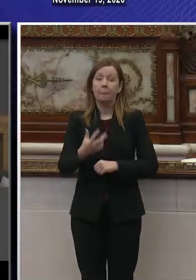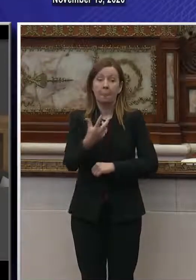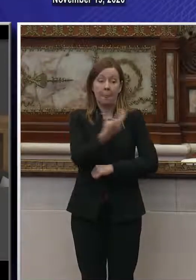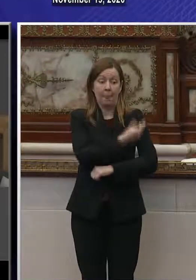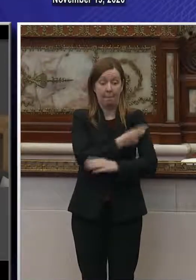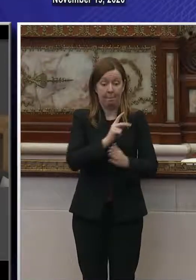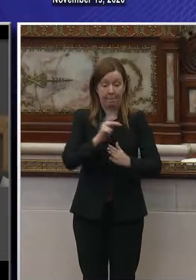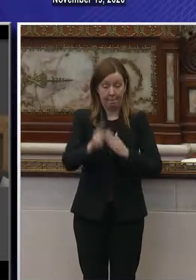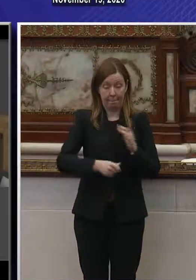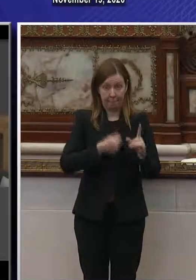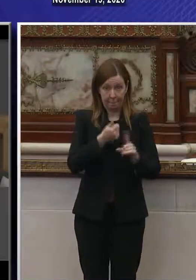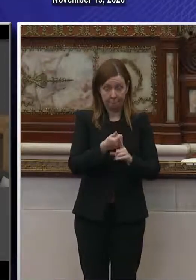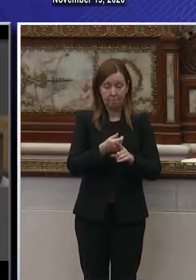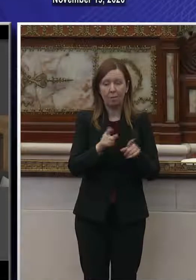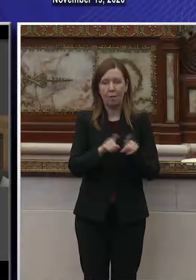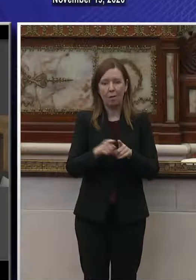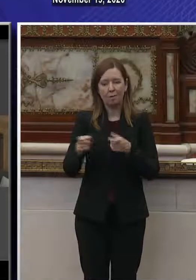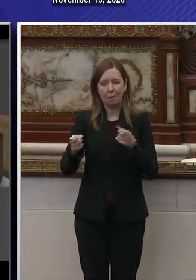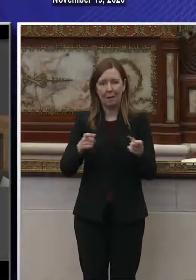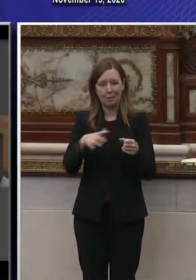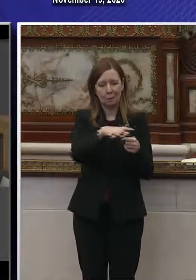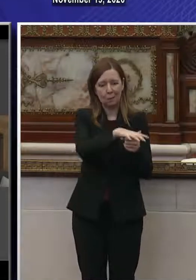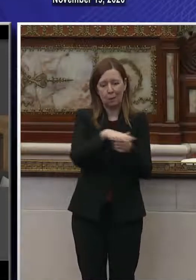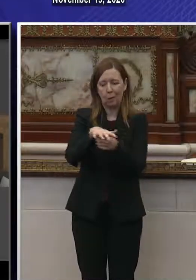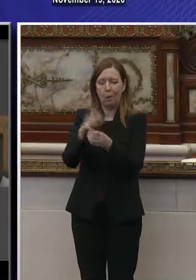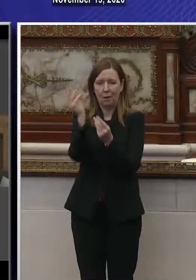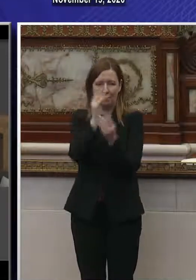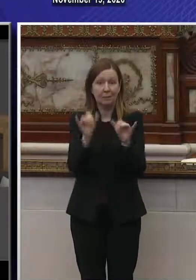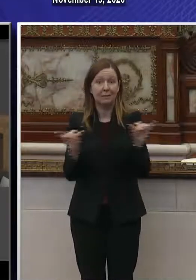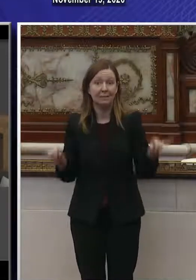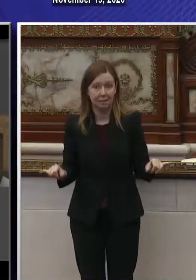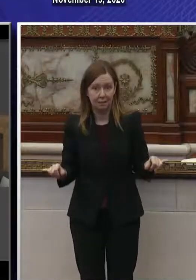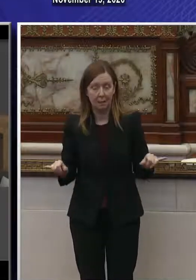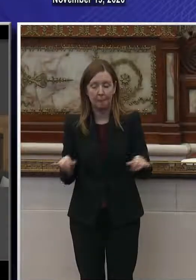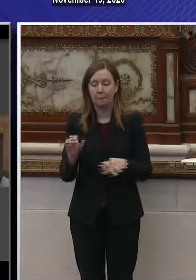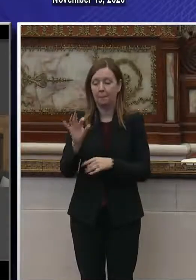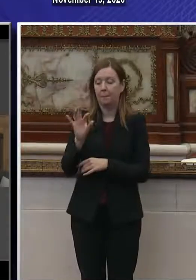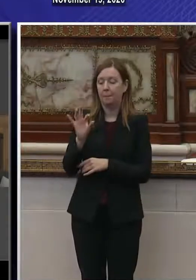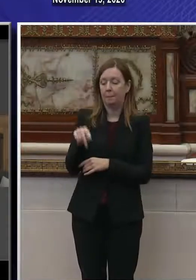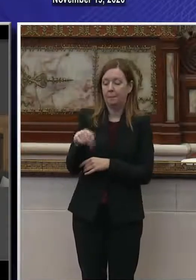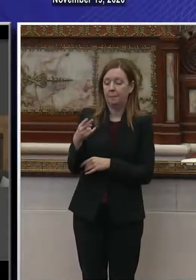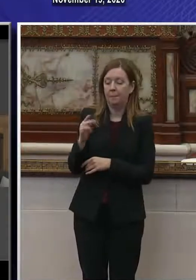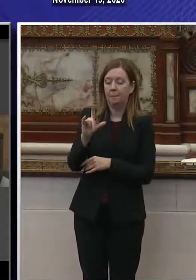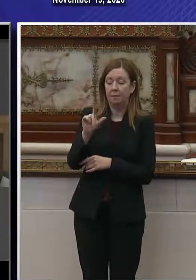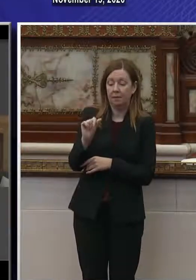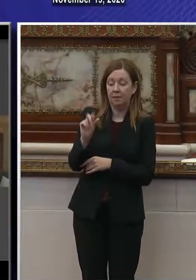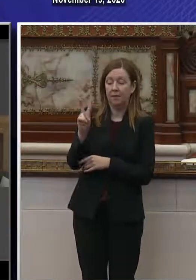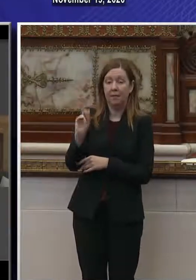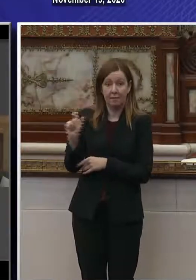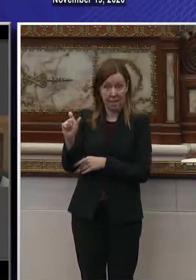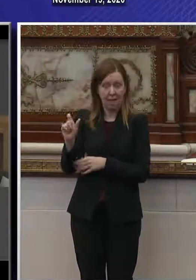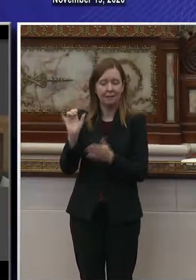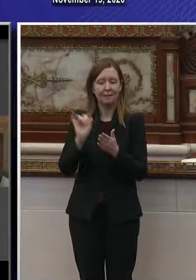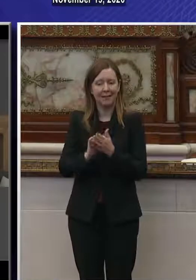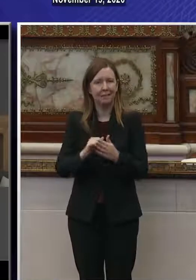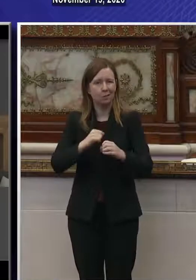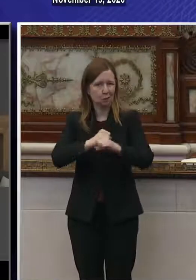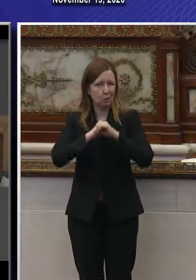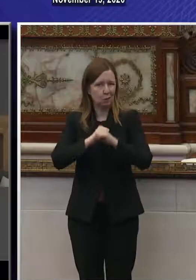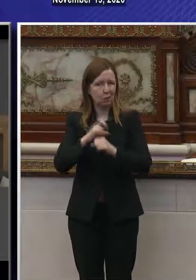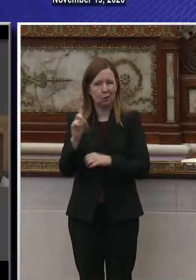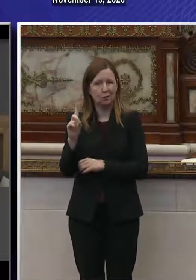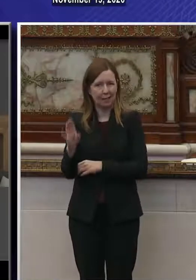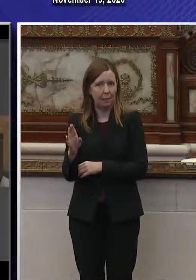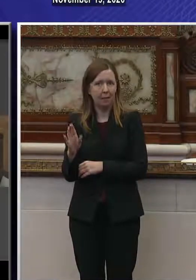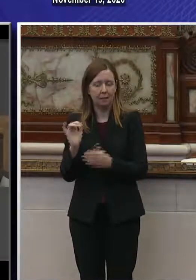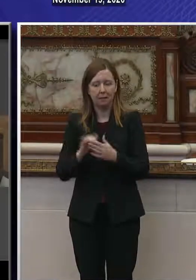also manages the local immunization information system known as Philovax, which is a secure data system that allows